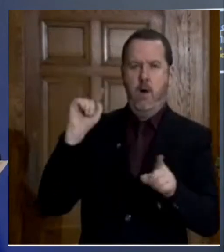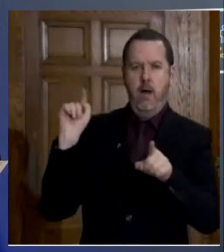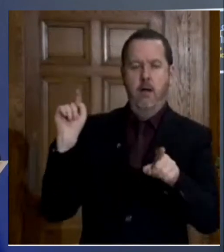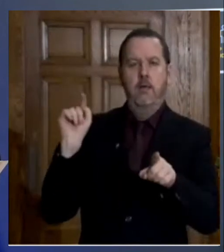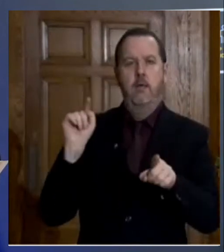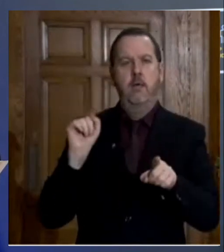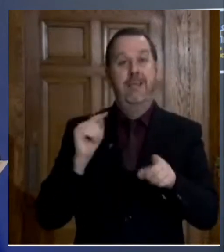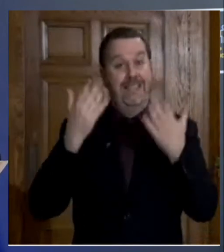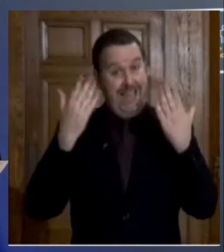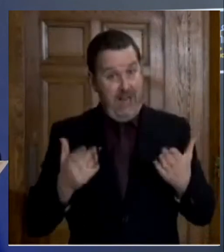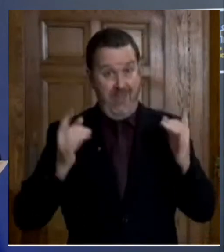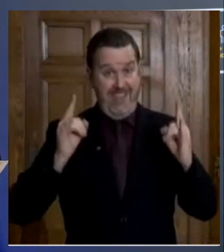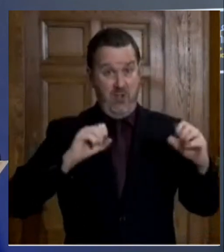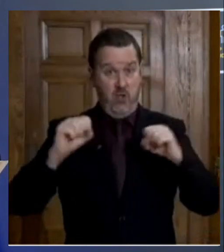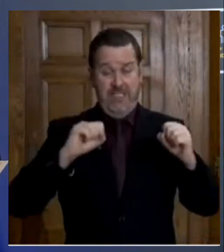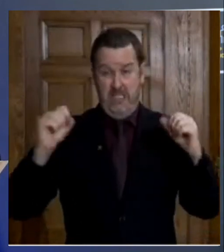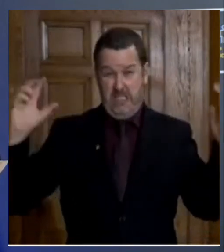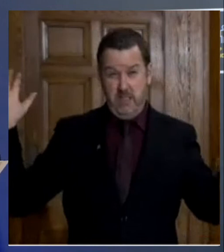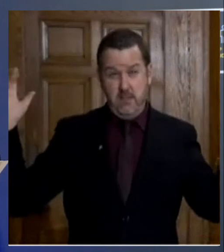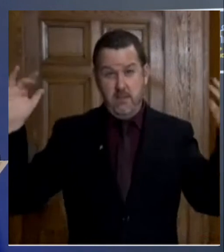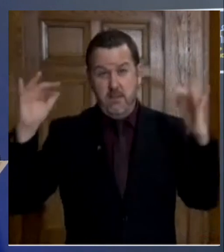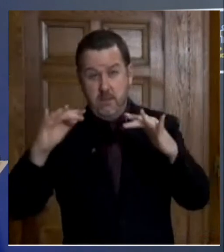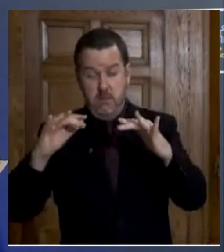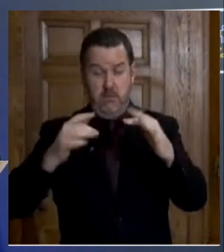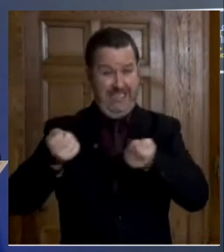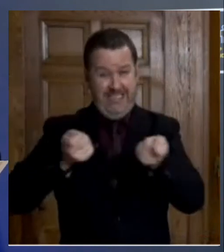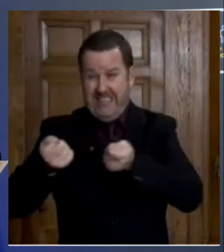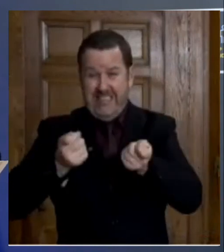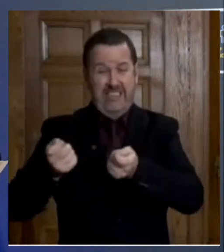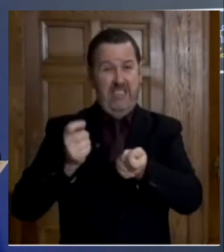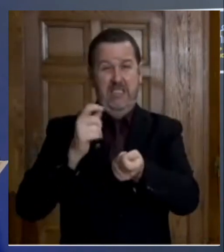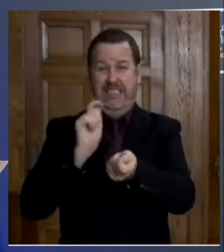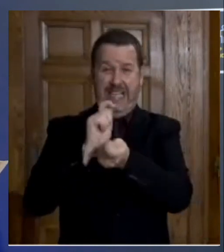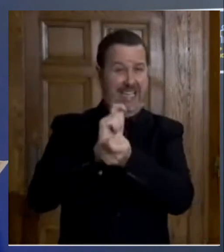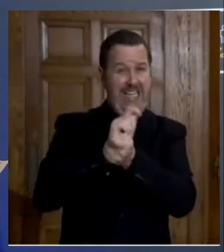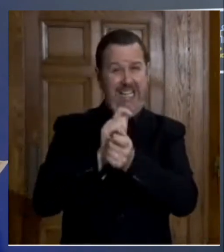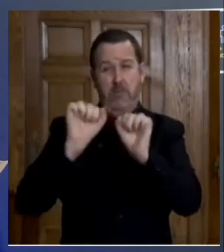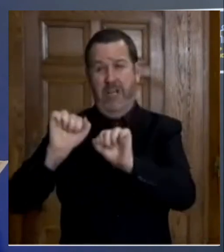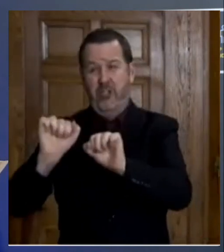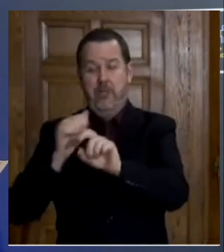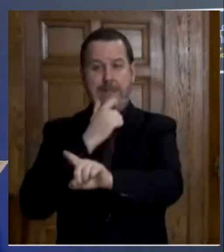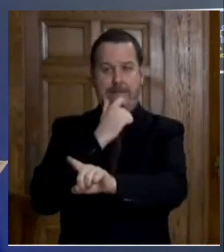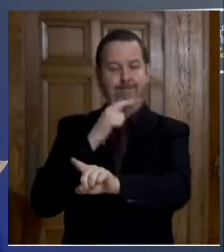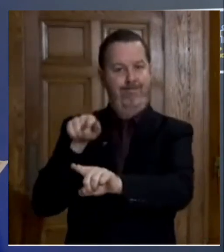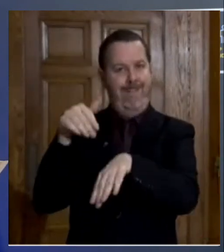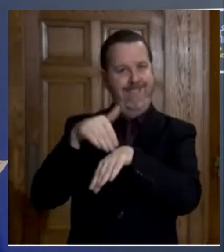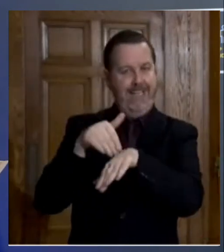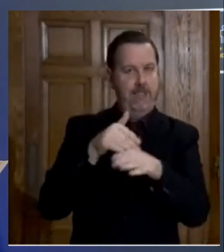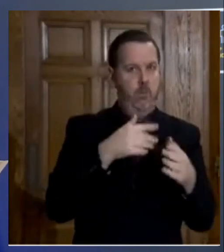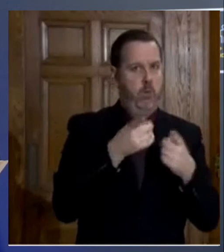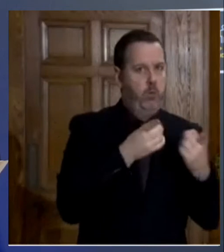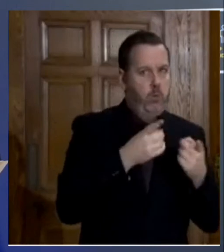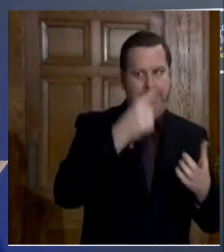the pressures on our health service, and I've said this before, our actions today does have an impact as to where we'll be in 2 weeks' time. Our actions 2